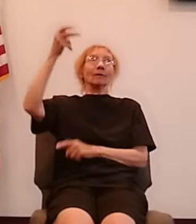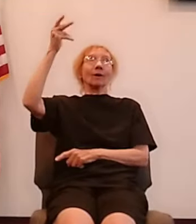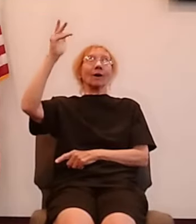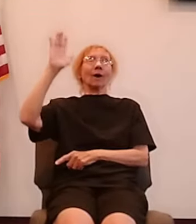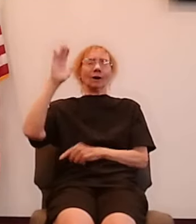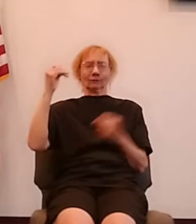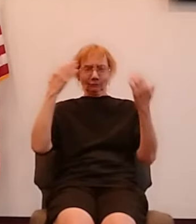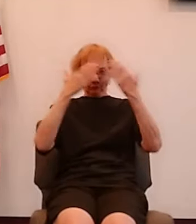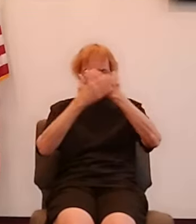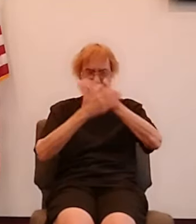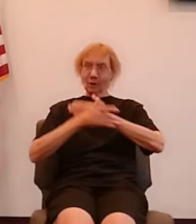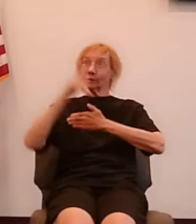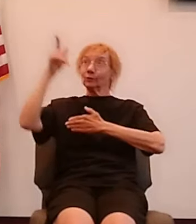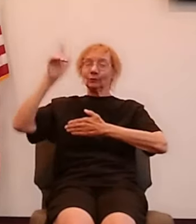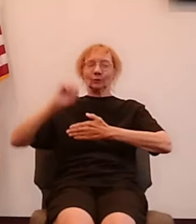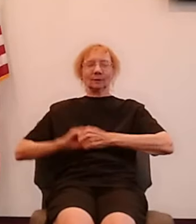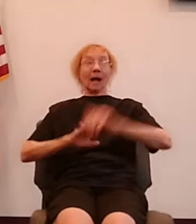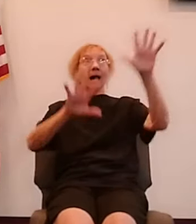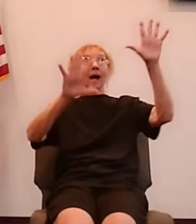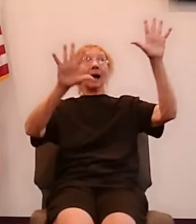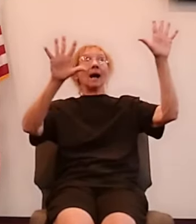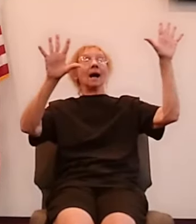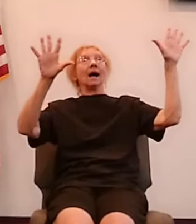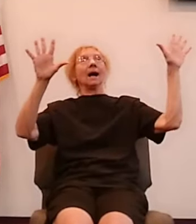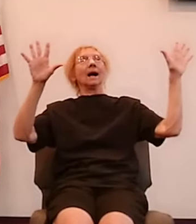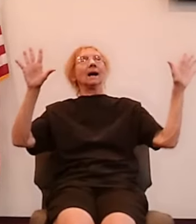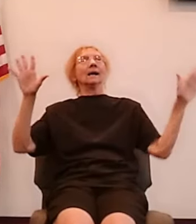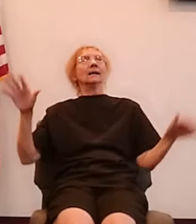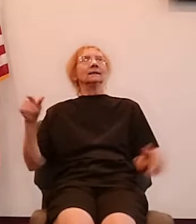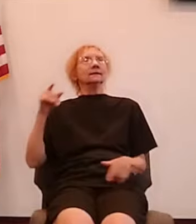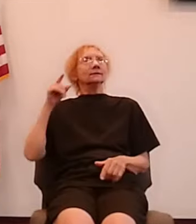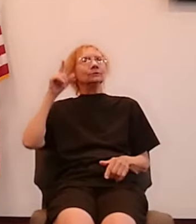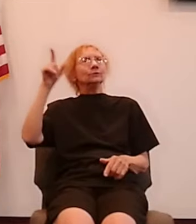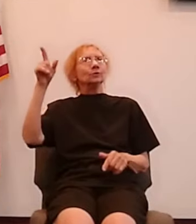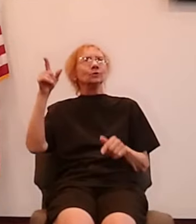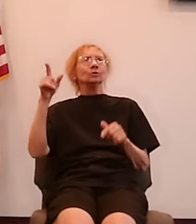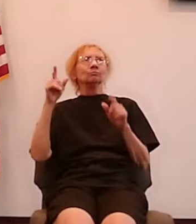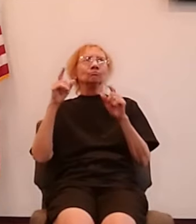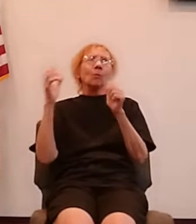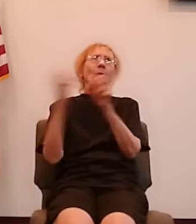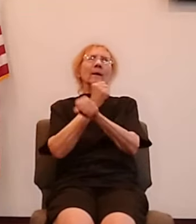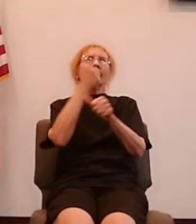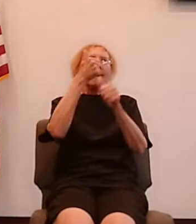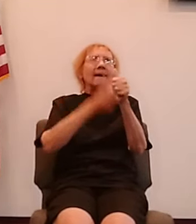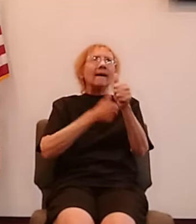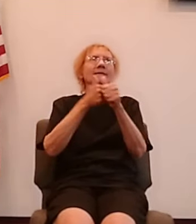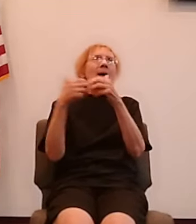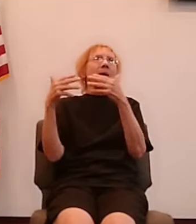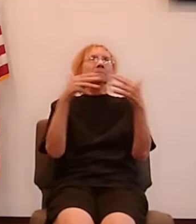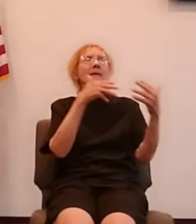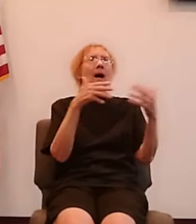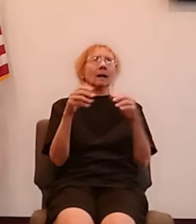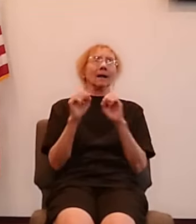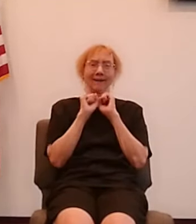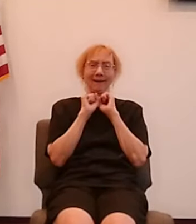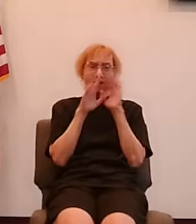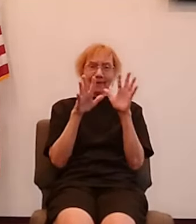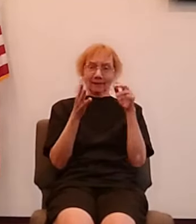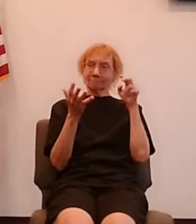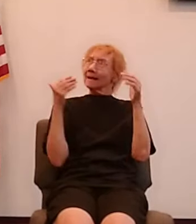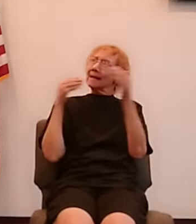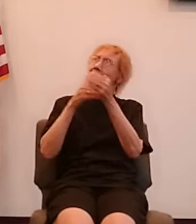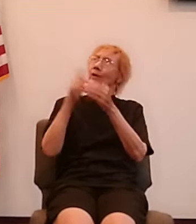God. You shine in the shadows, you win every battle. Nothing can stand